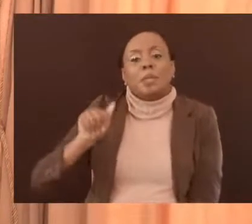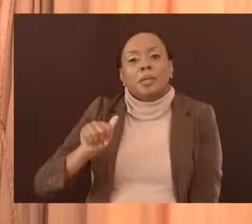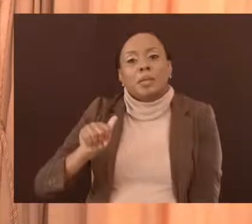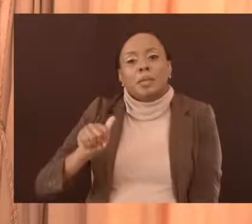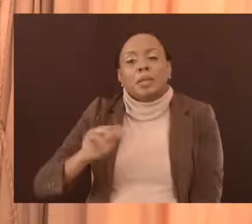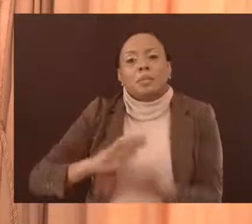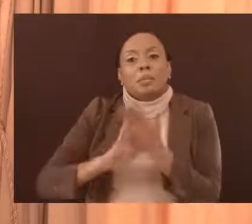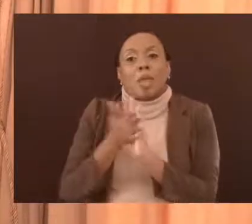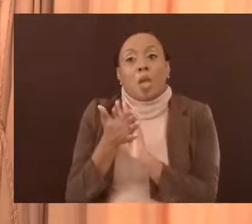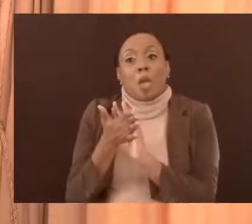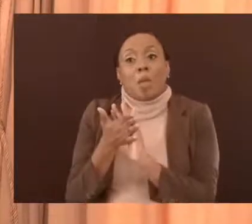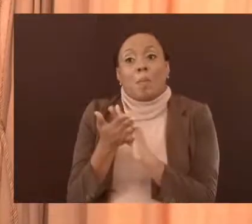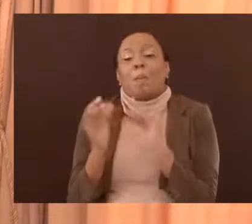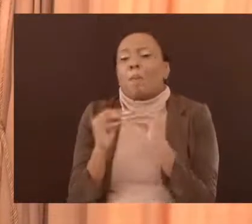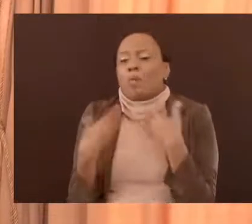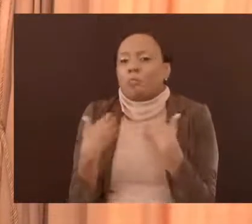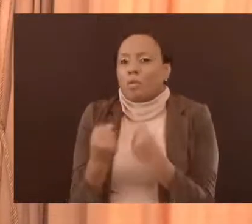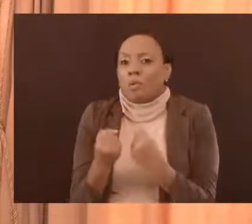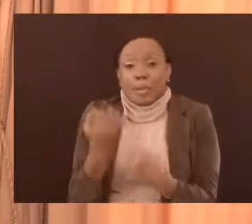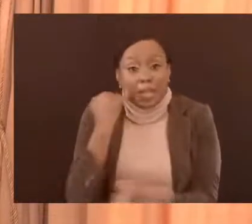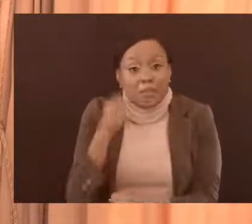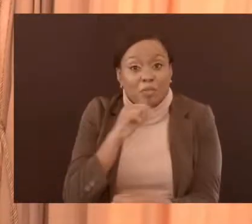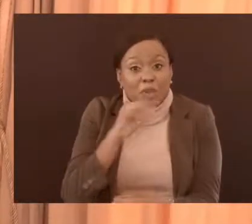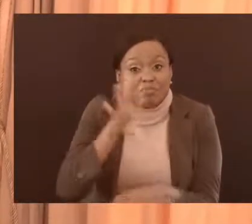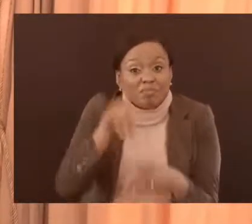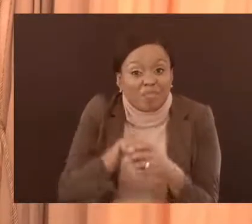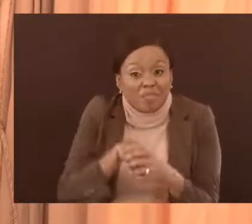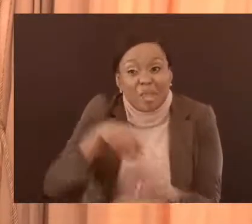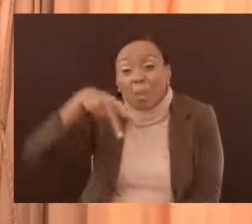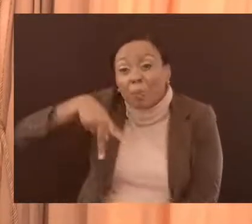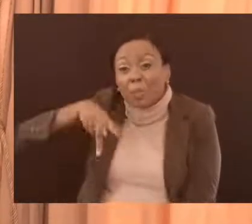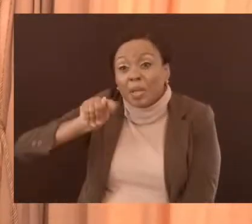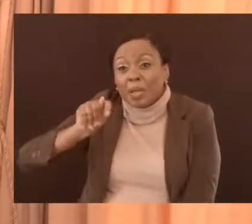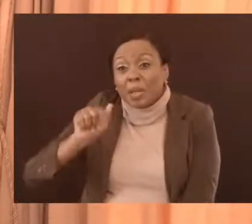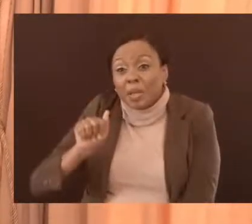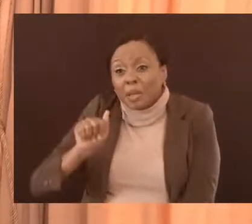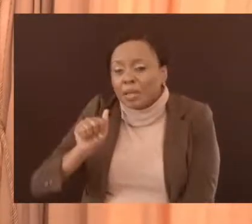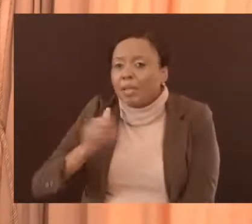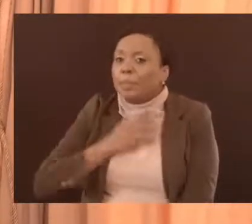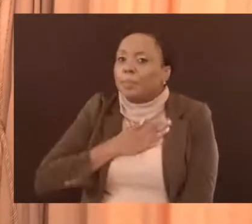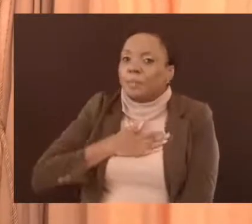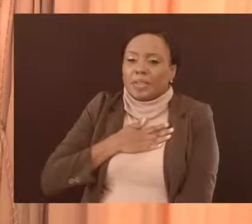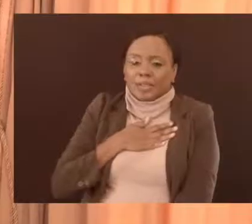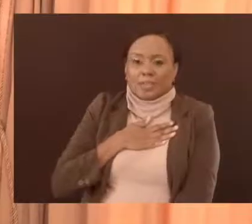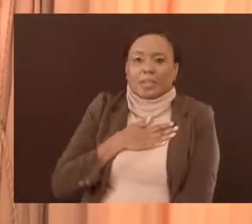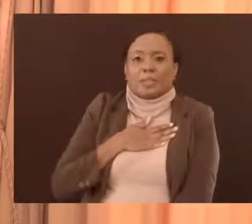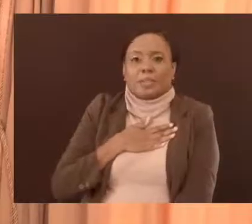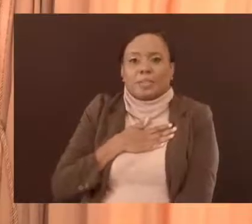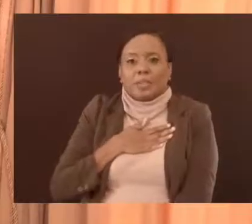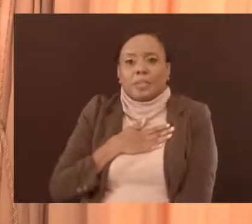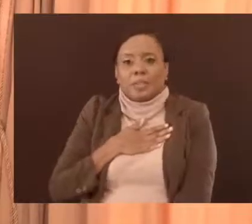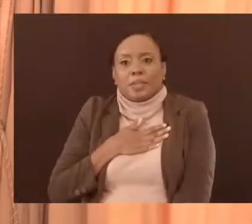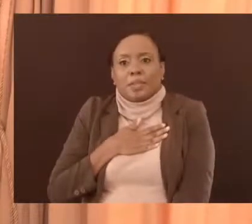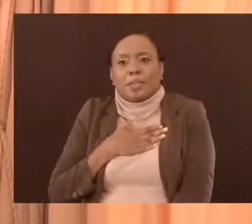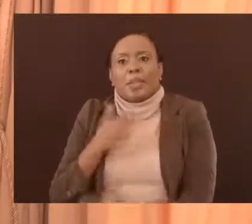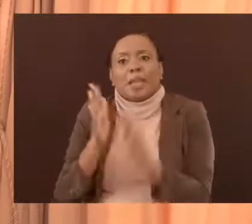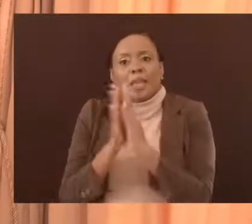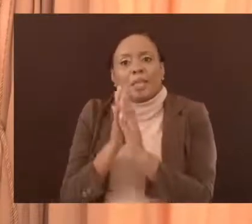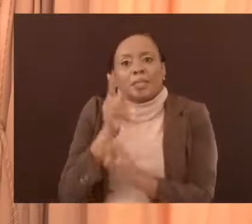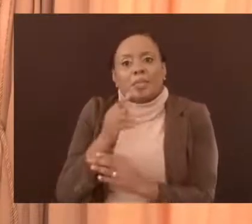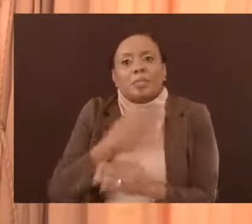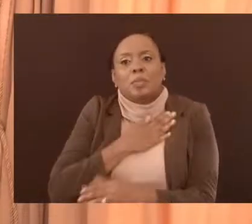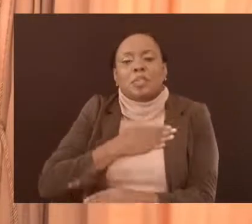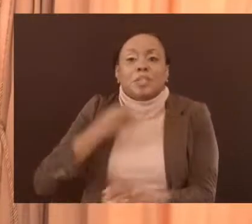not a member of a parent-teachers association, I'm asking you as a parent or auntie or granny, to join